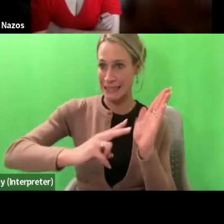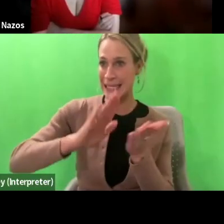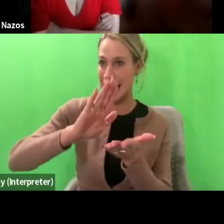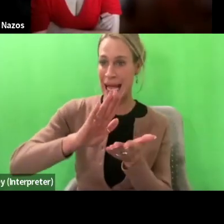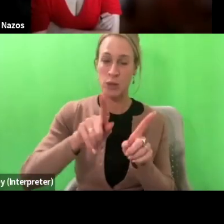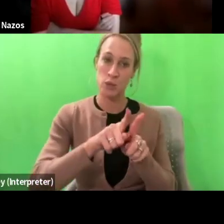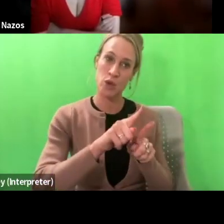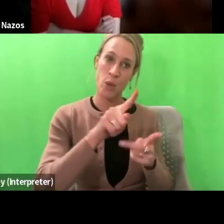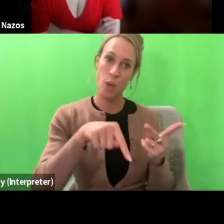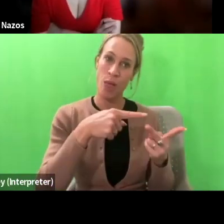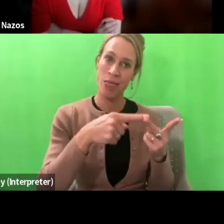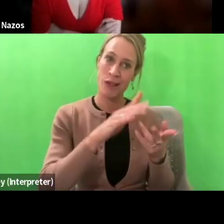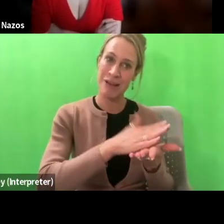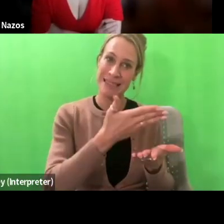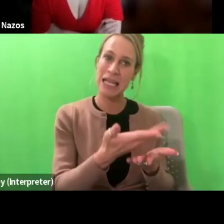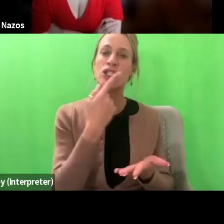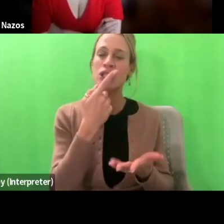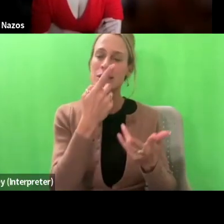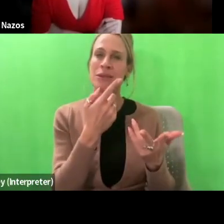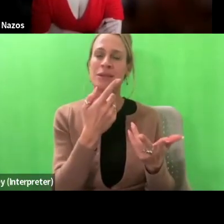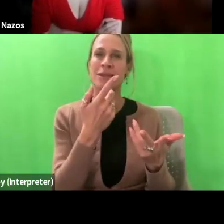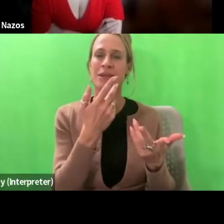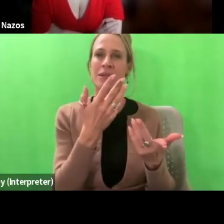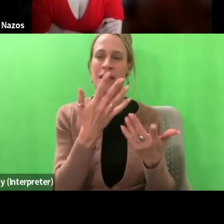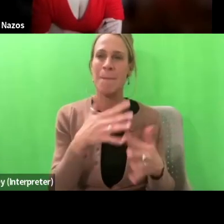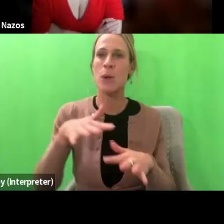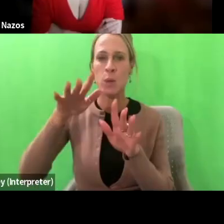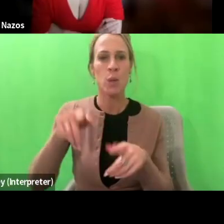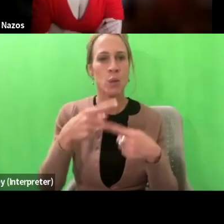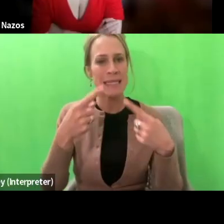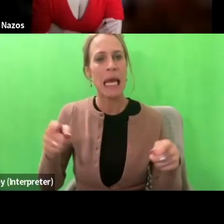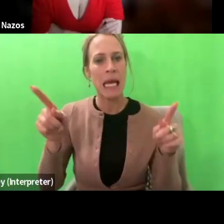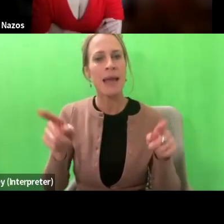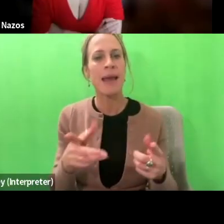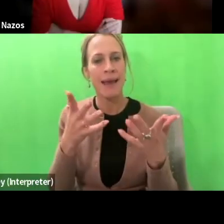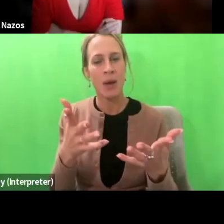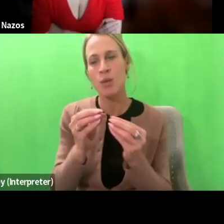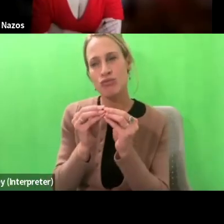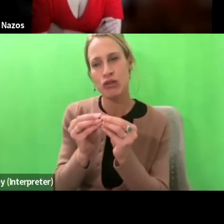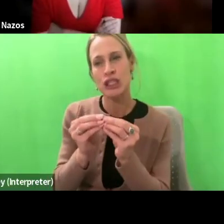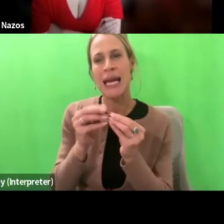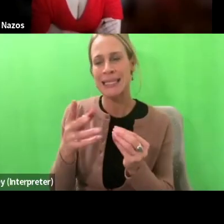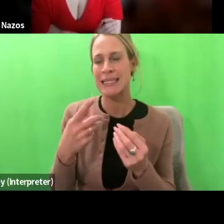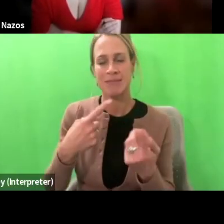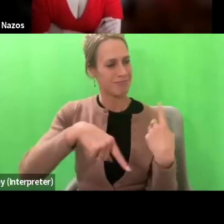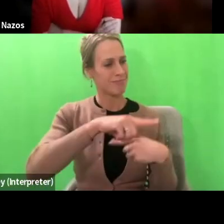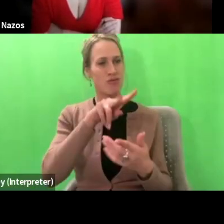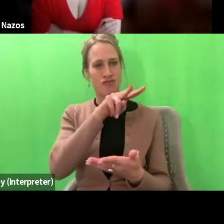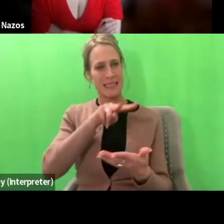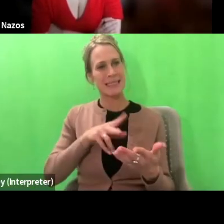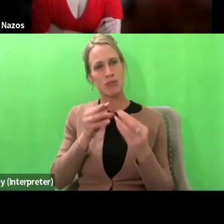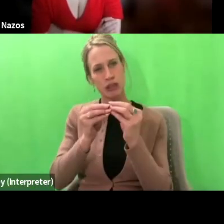I think it's something that's very much something we can appreciate as readers and listeners